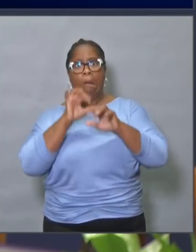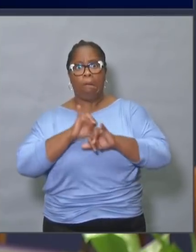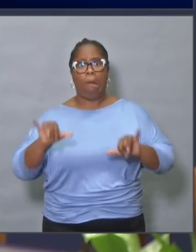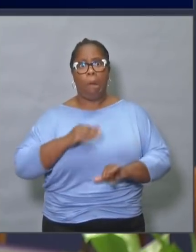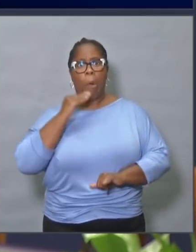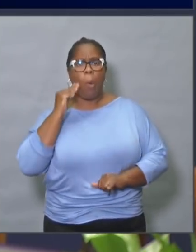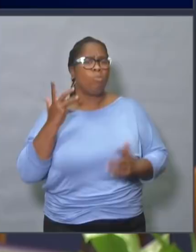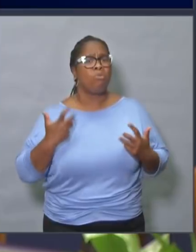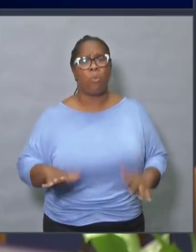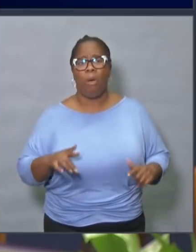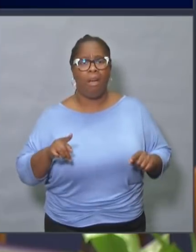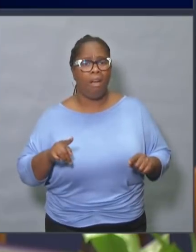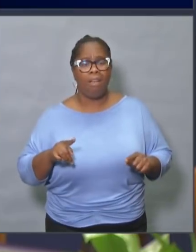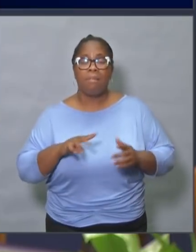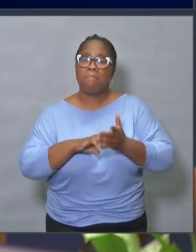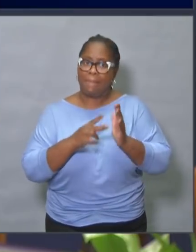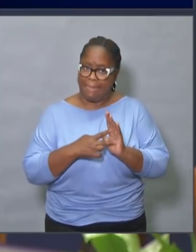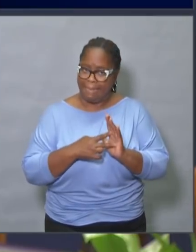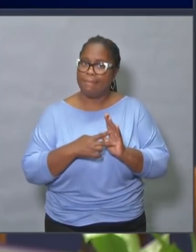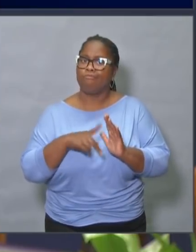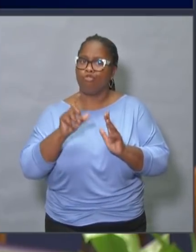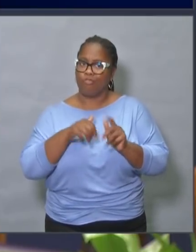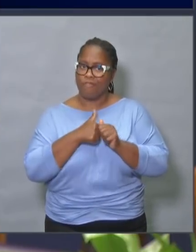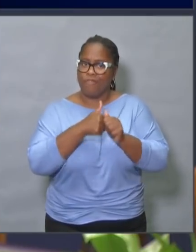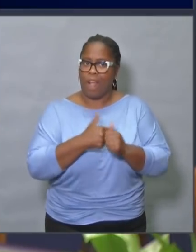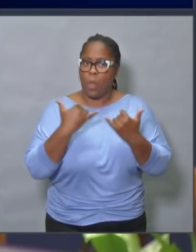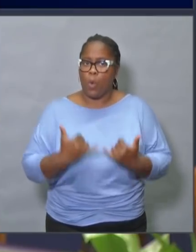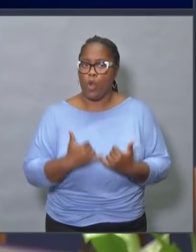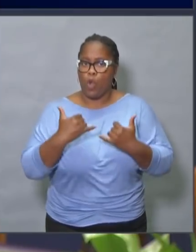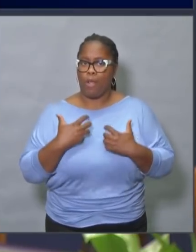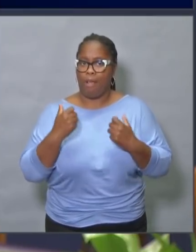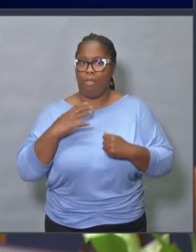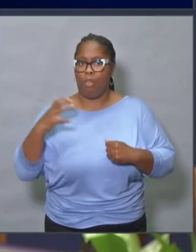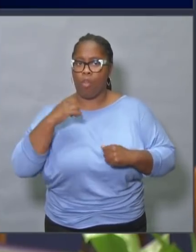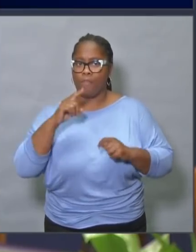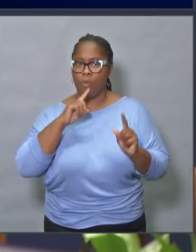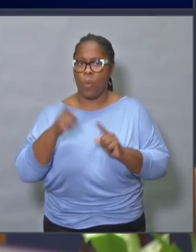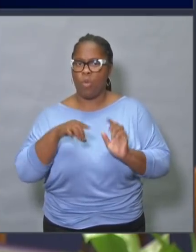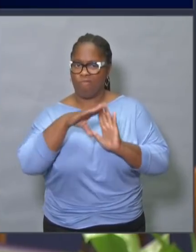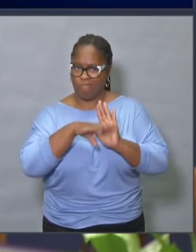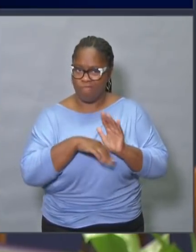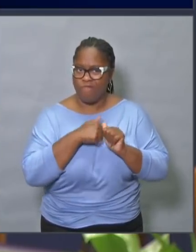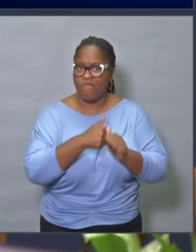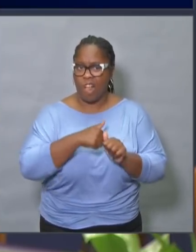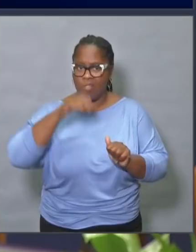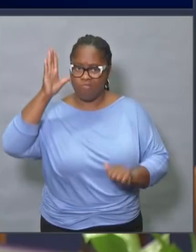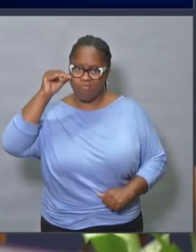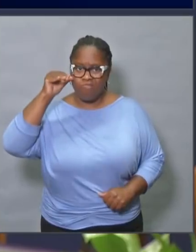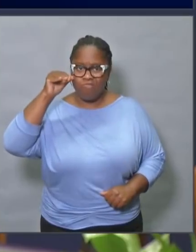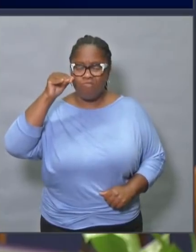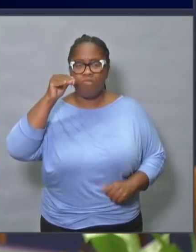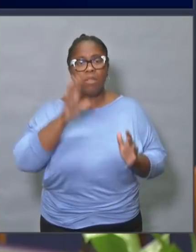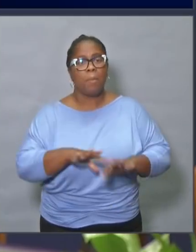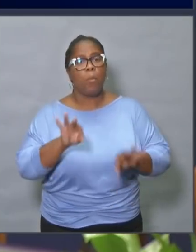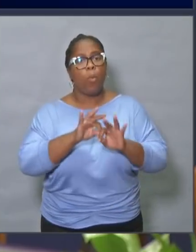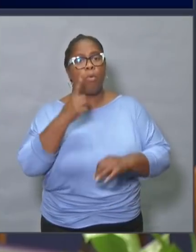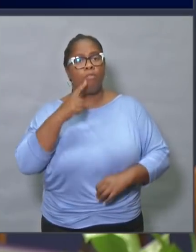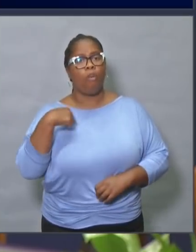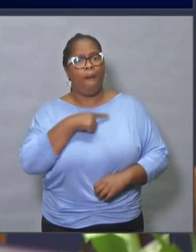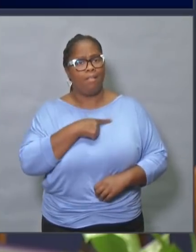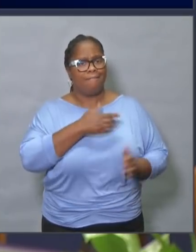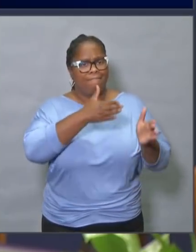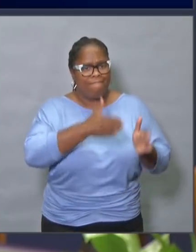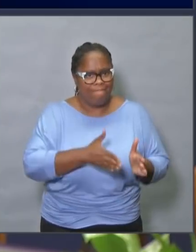should comply with the health orders that we do have in place. It is even more important that we do what we can